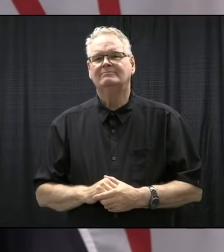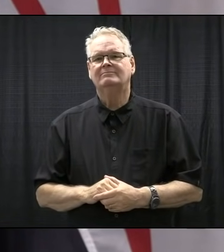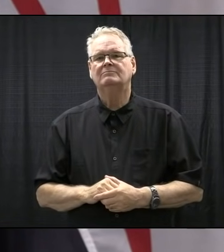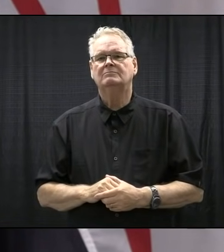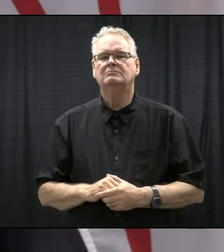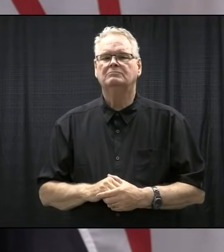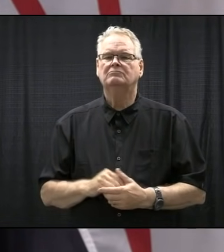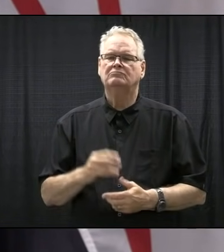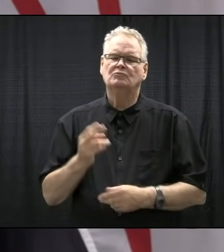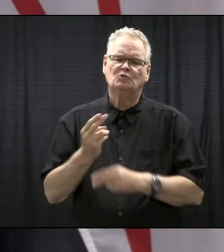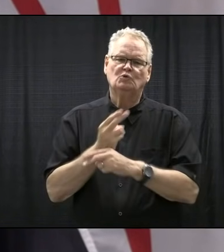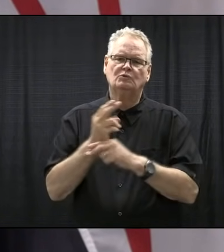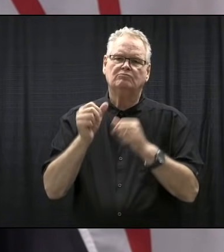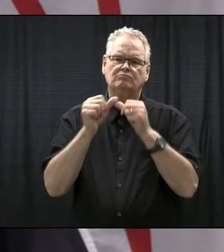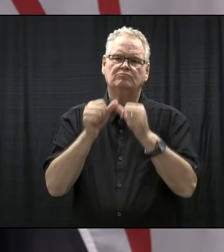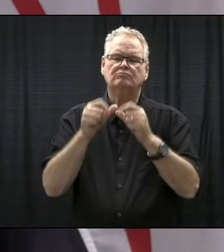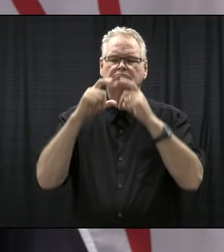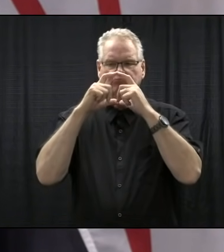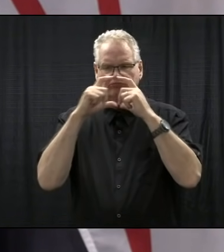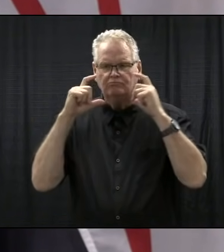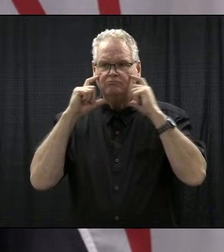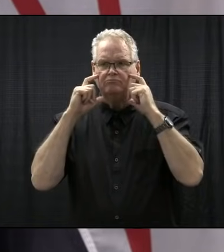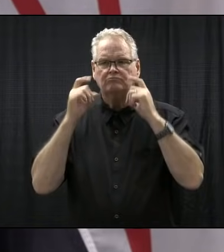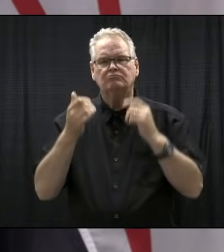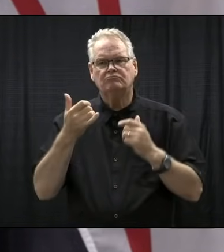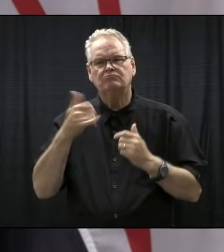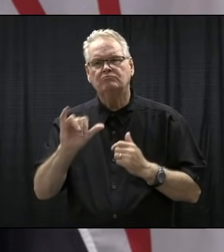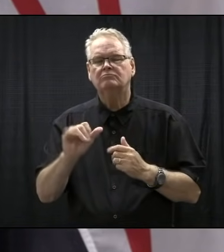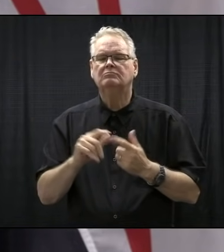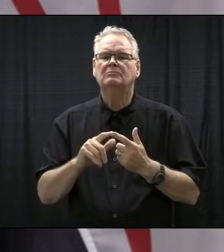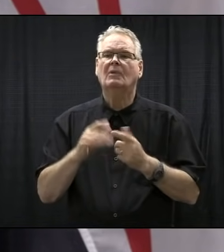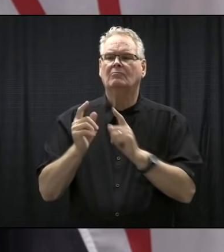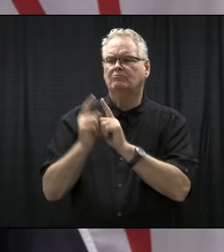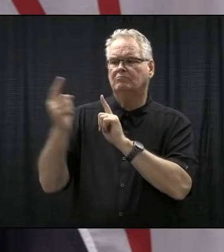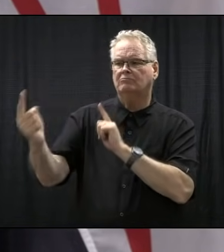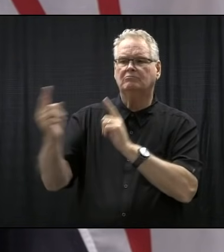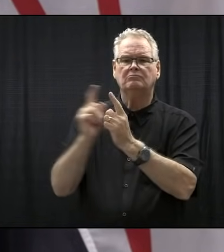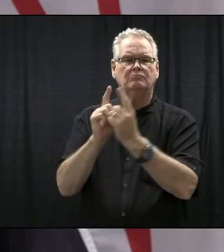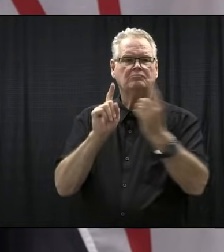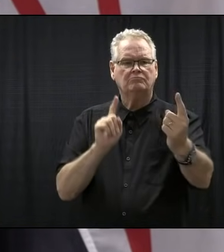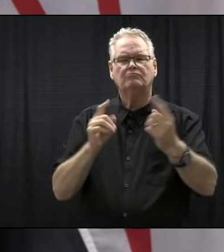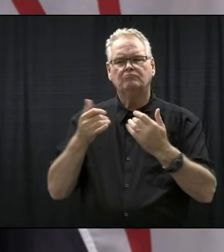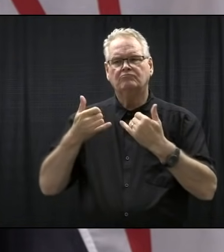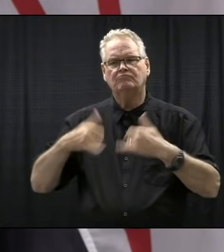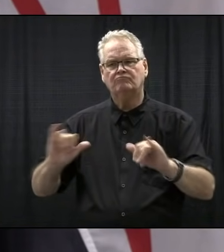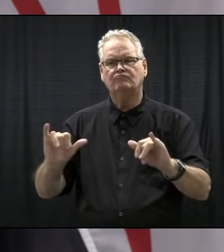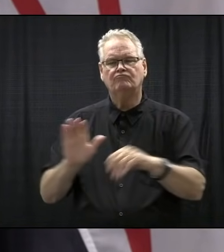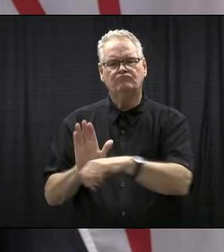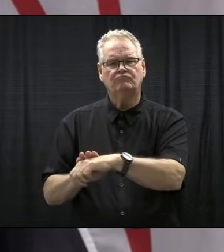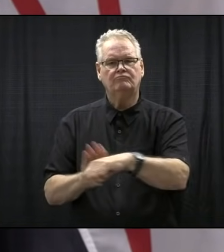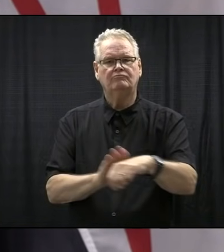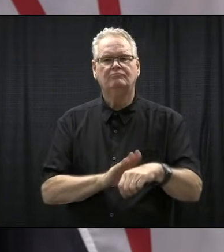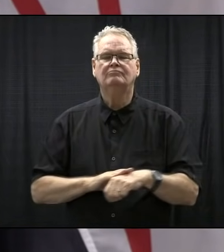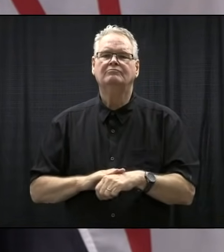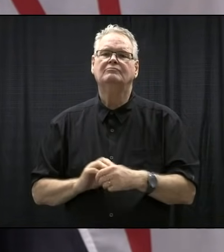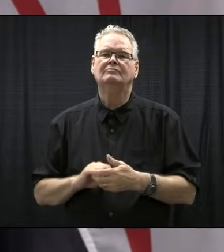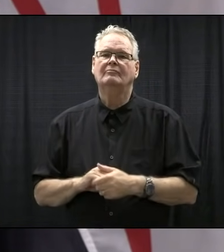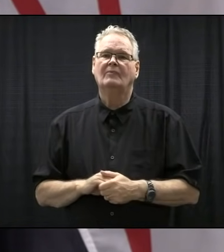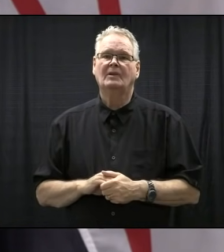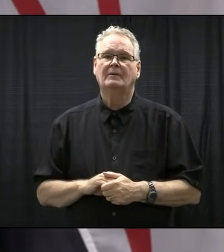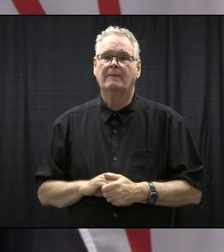wash them often. Physically distance and avoid hugging or shaking hands with those who are not your close contacts. Most